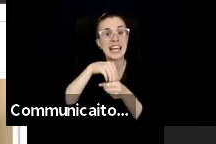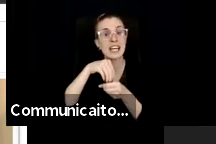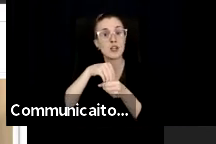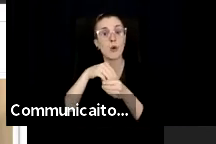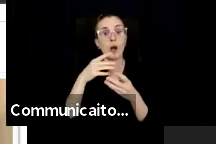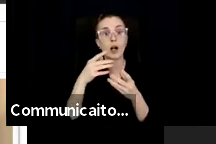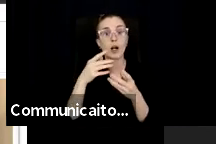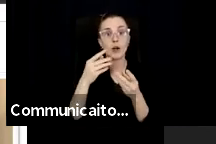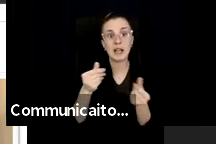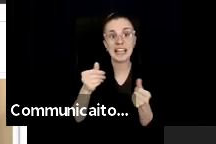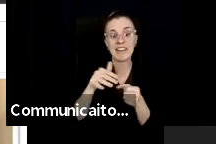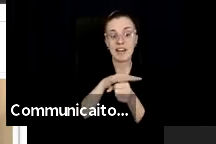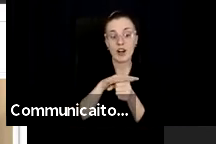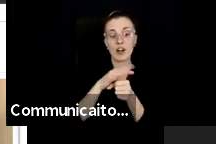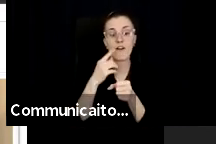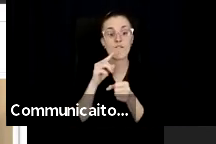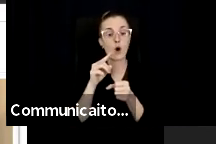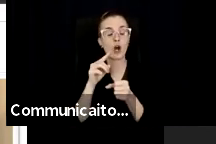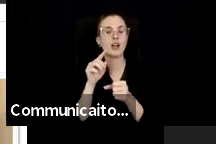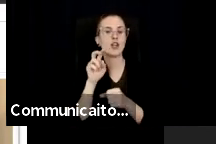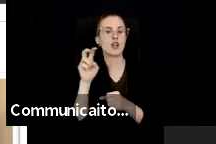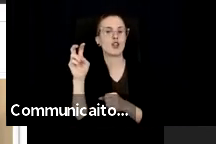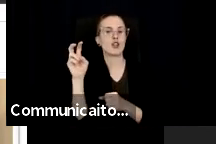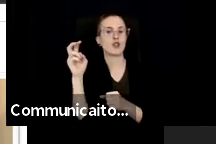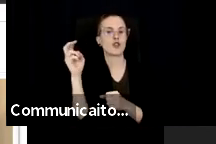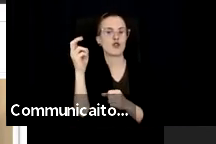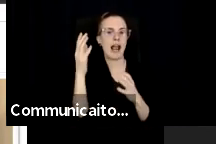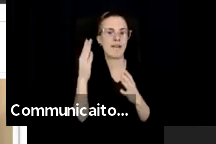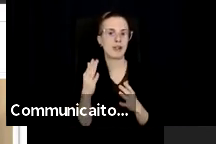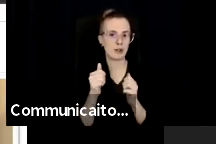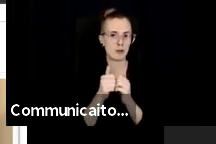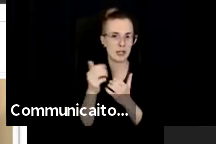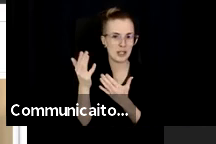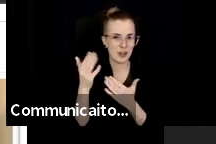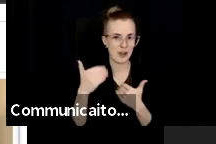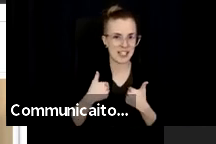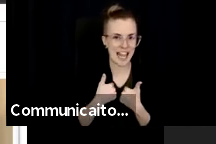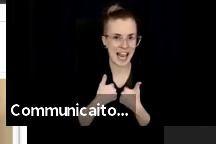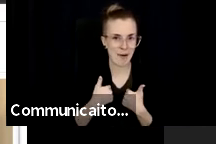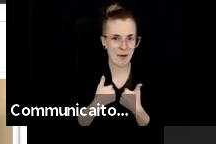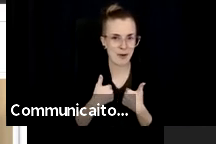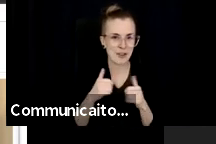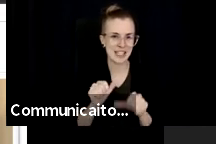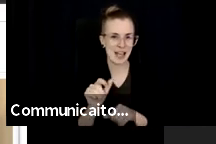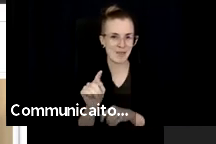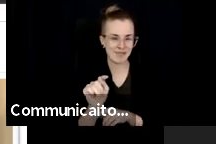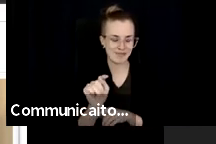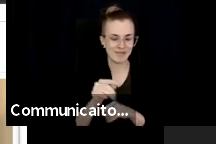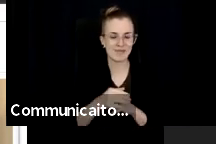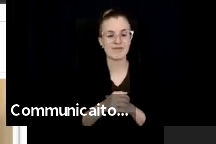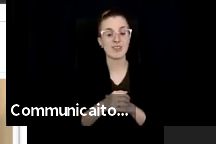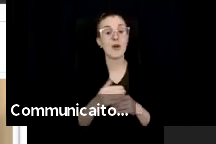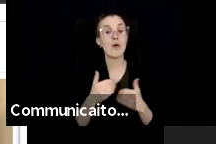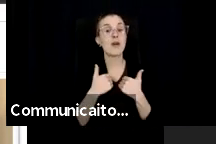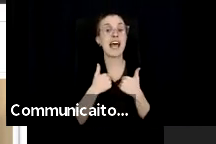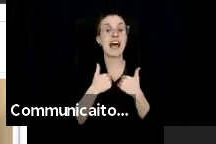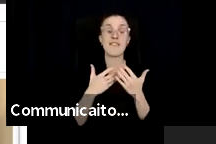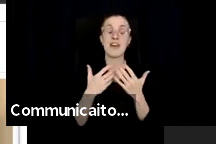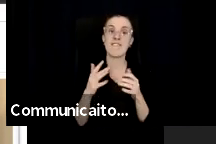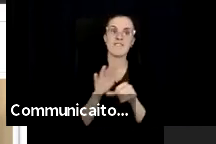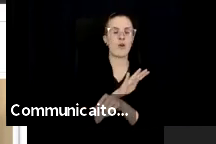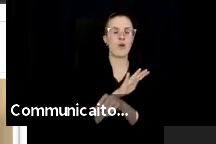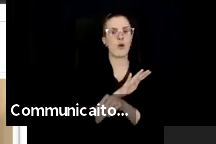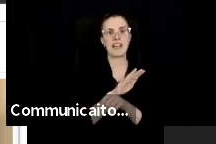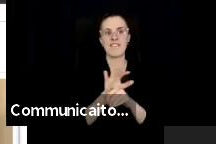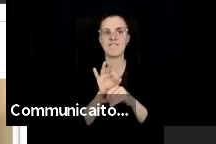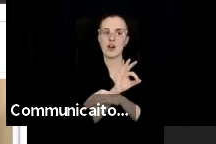for travelers with service animals. We recently opened a fully accessible new central library, not